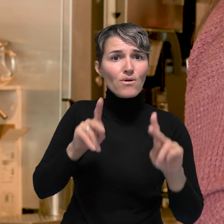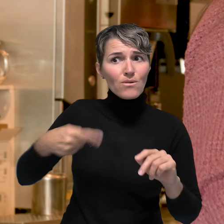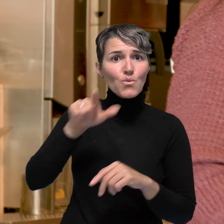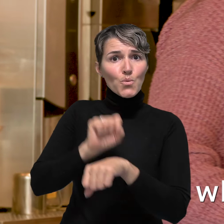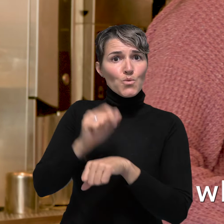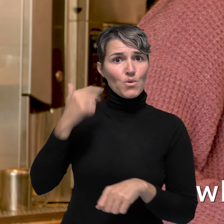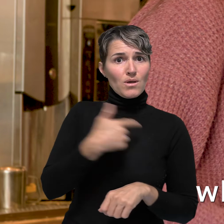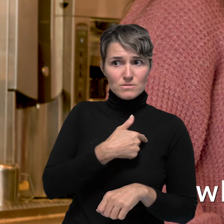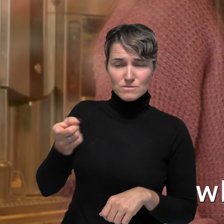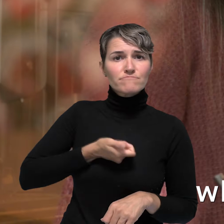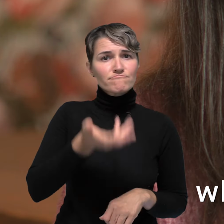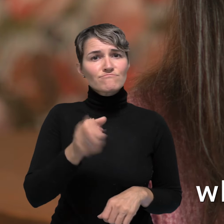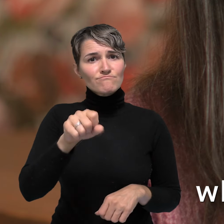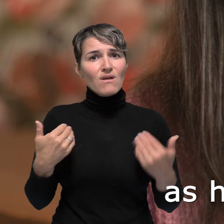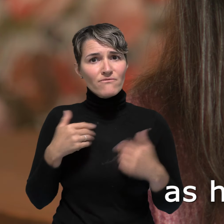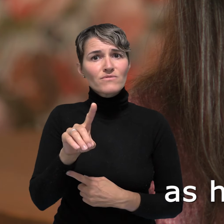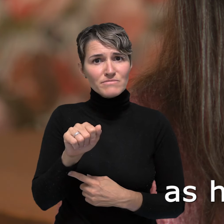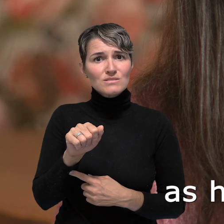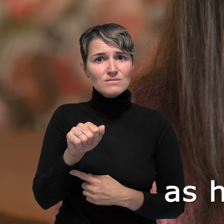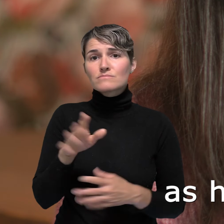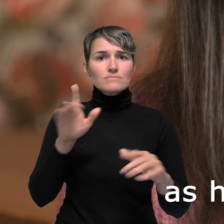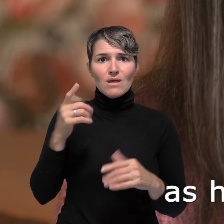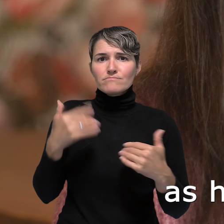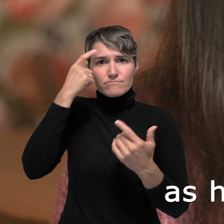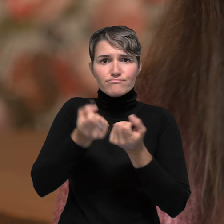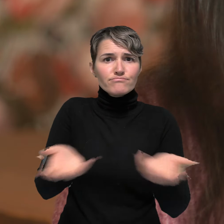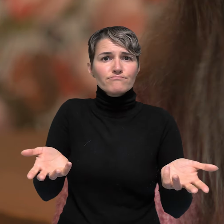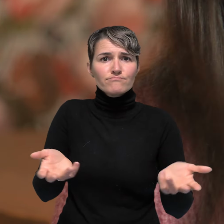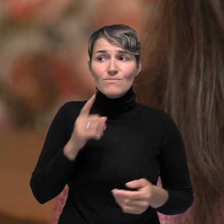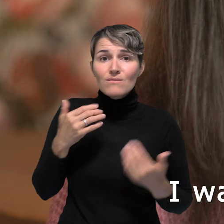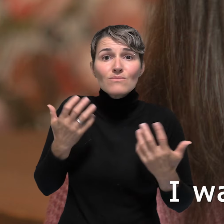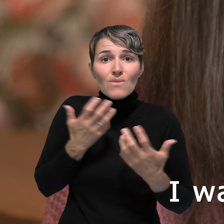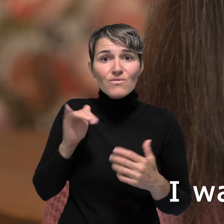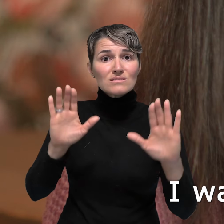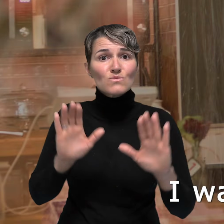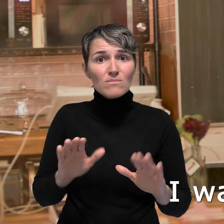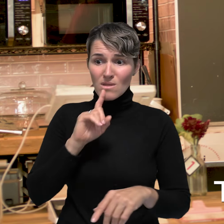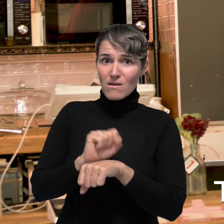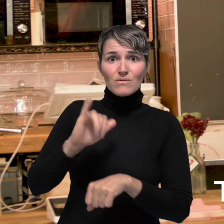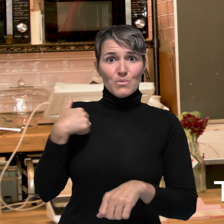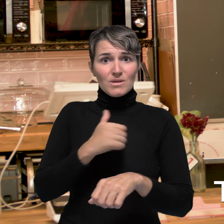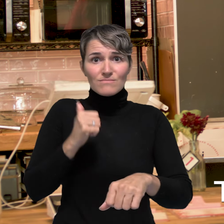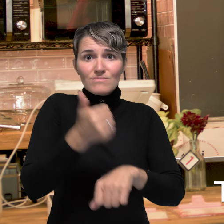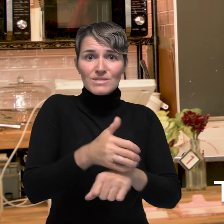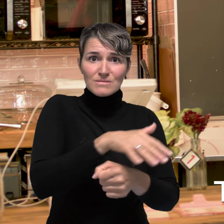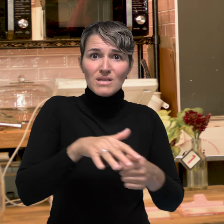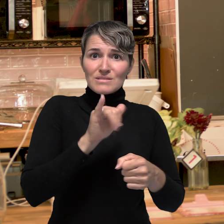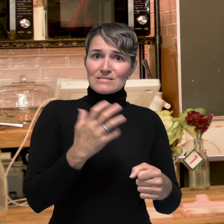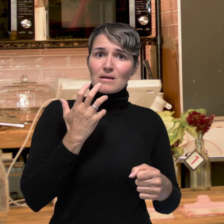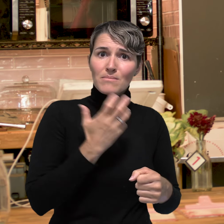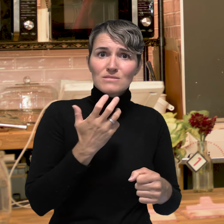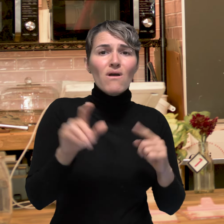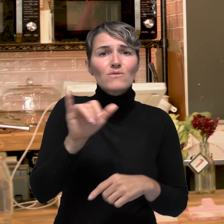40% of people who work for us self-disclosed as having a disability, which really, it blew my mind. And I was like, wow, that's incredible. The fact that we're creating